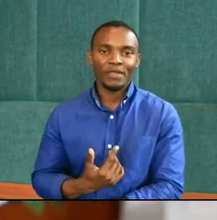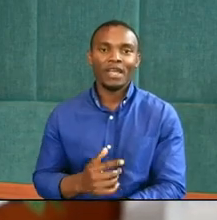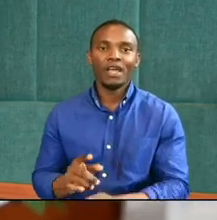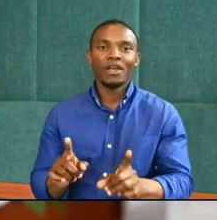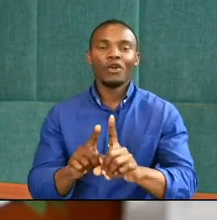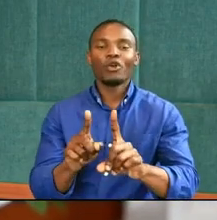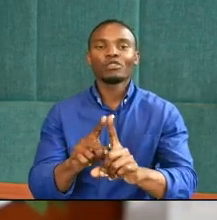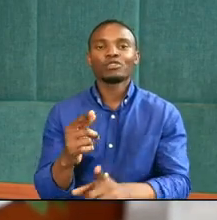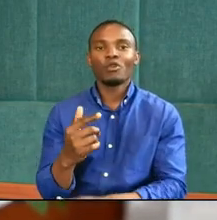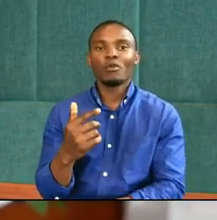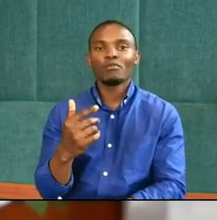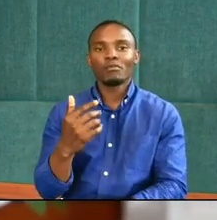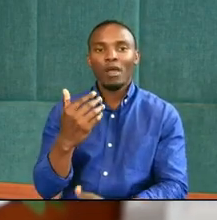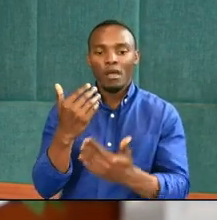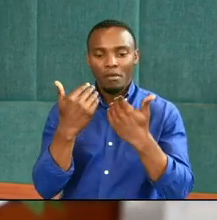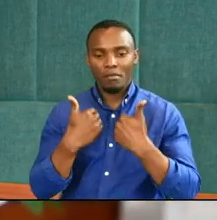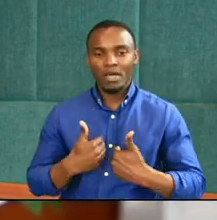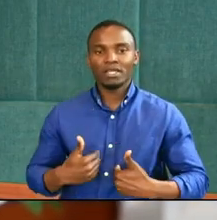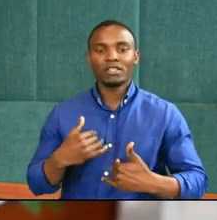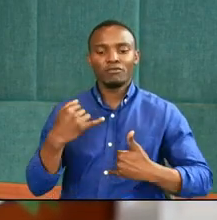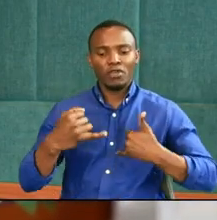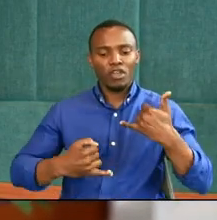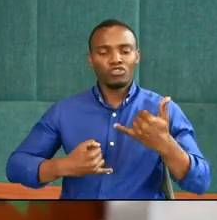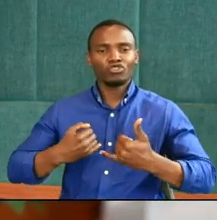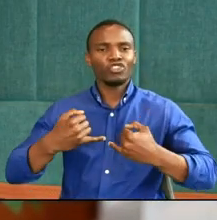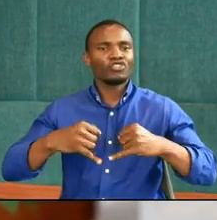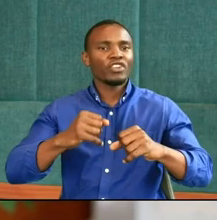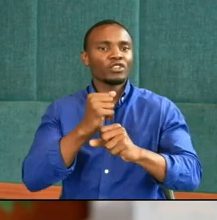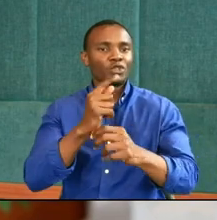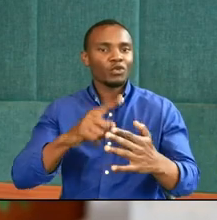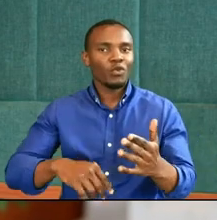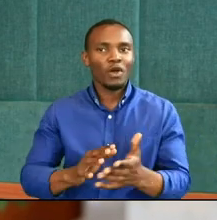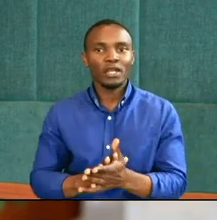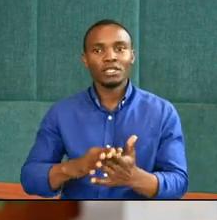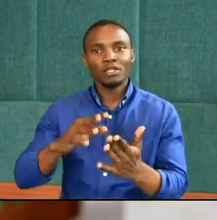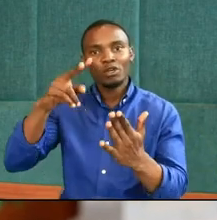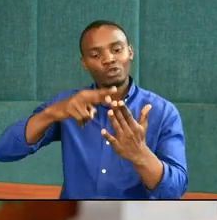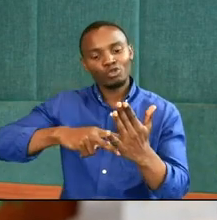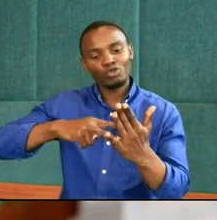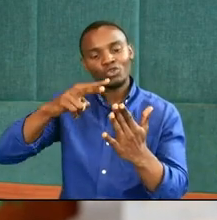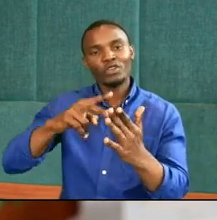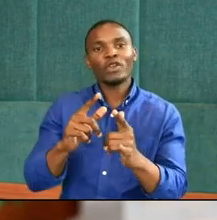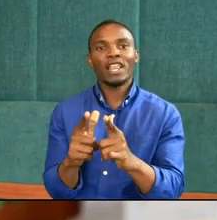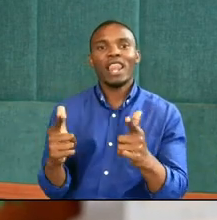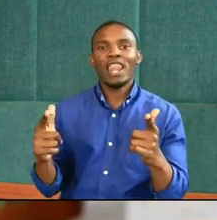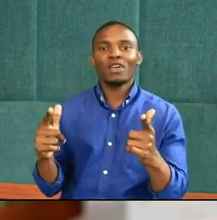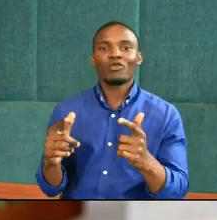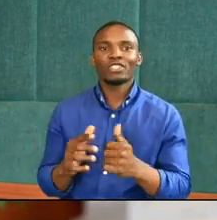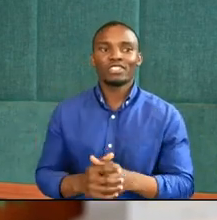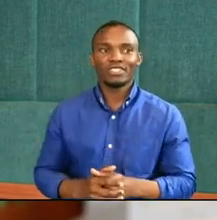And I enjoyed trying to read the language